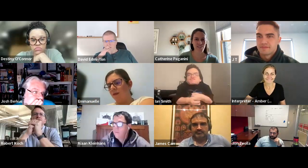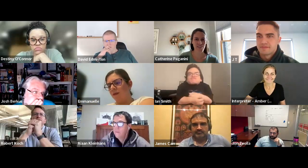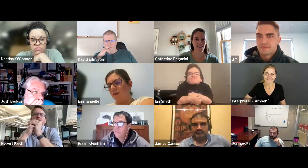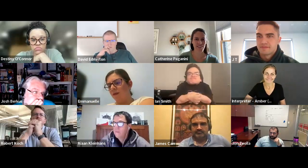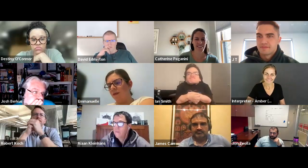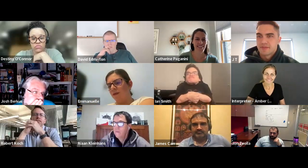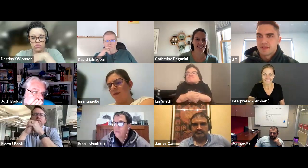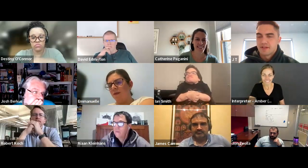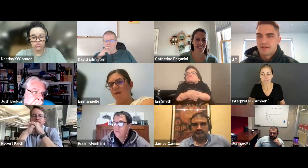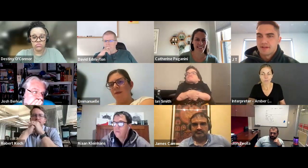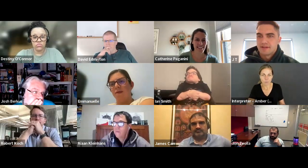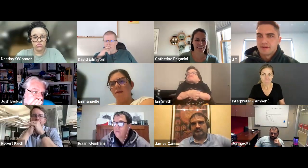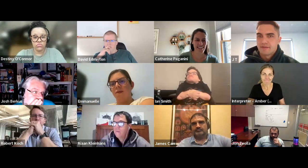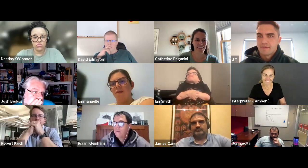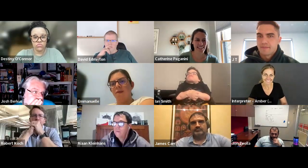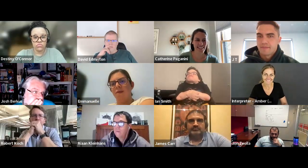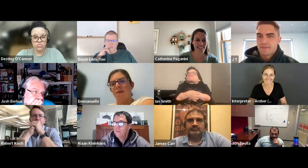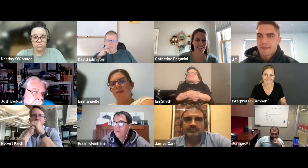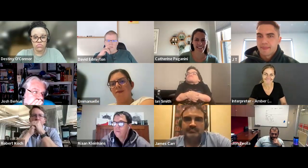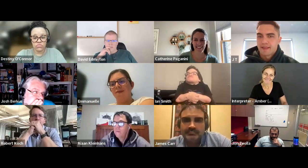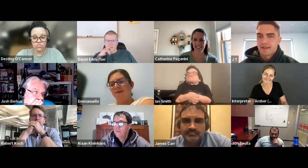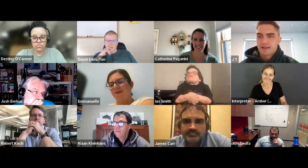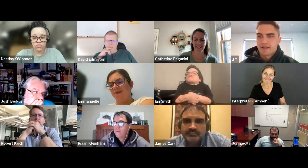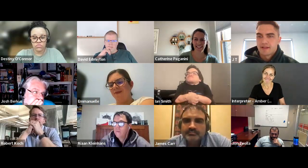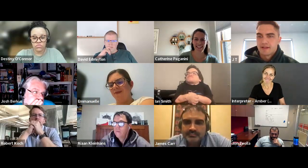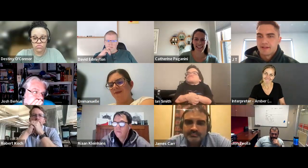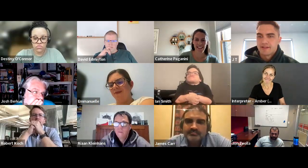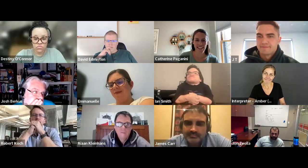Thank you. That's really cool.